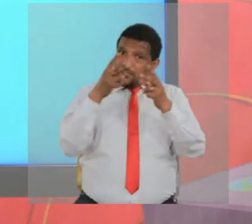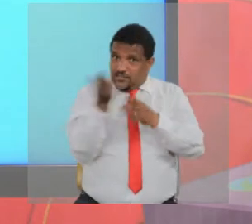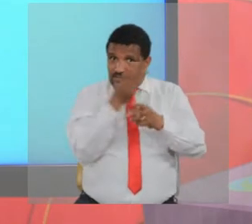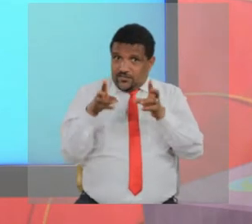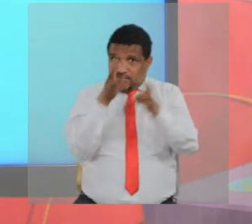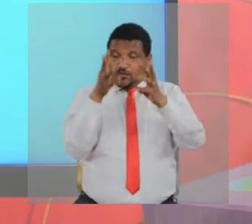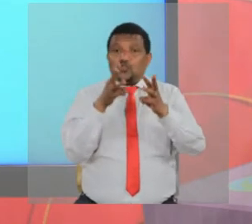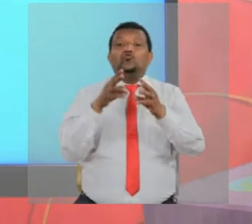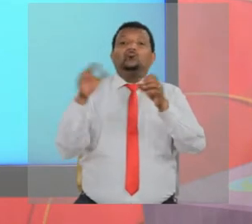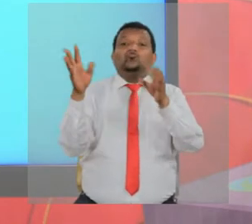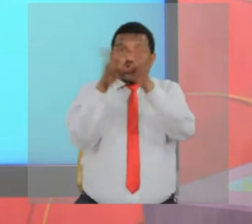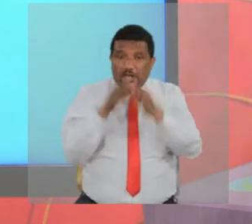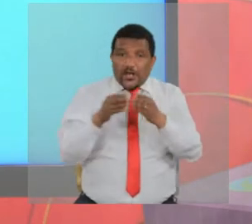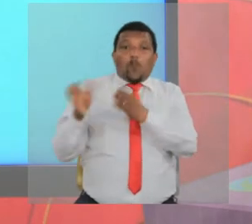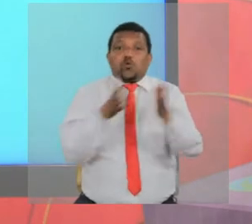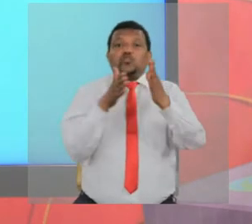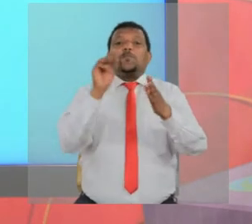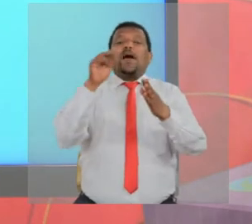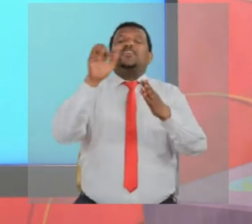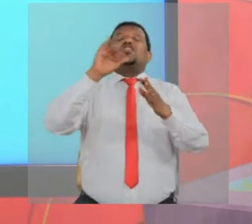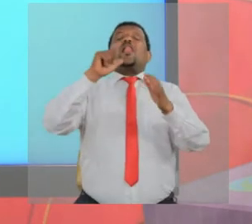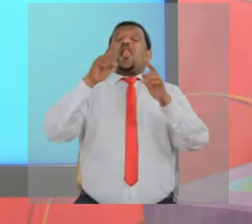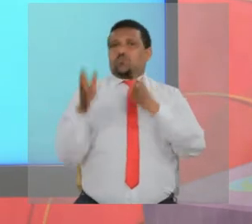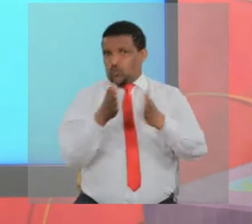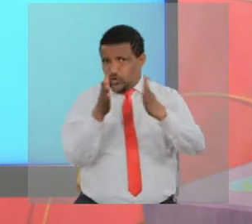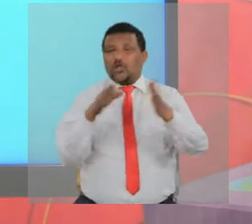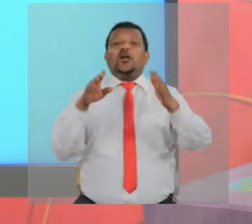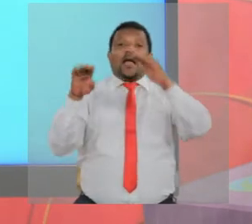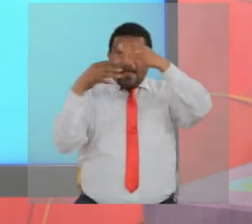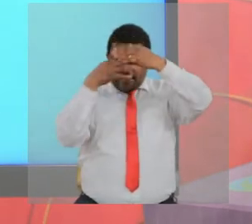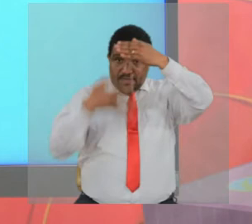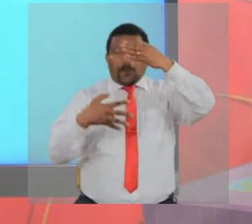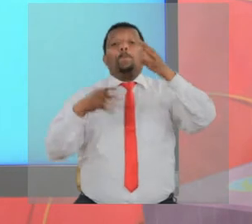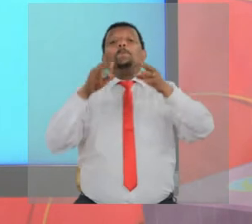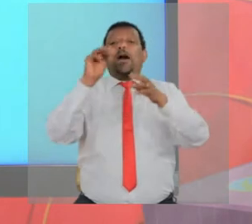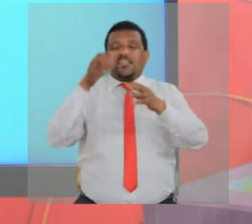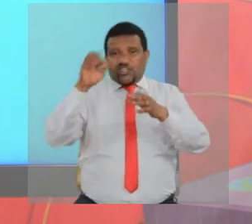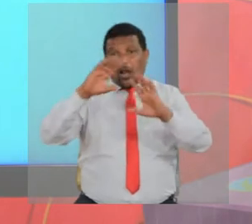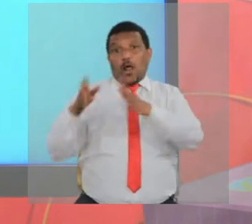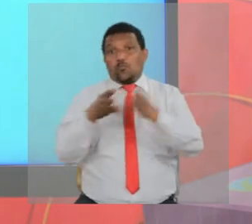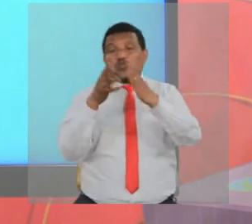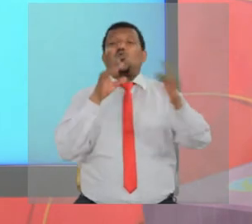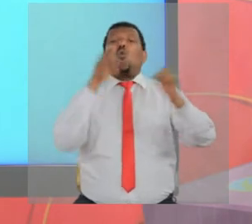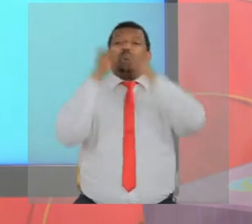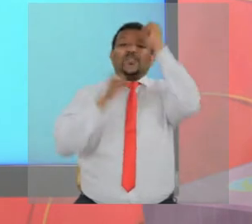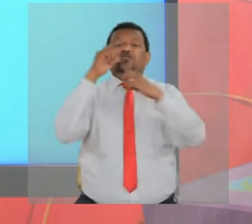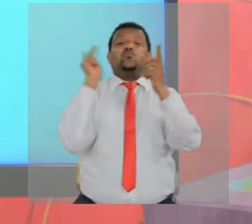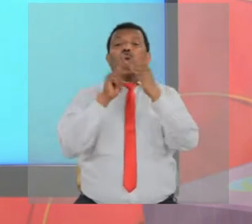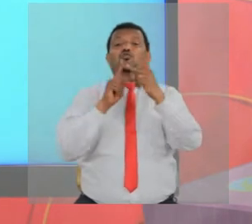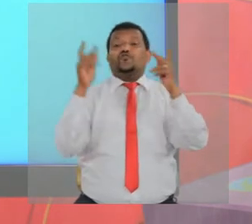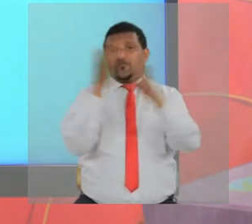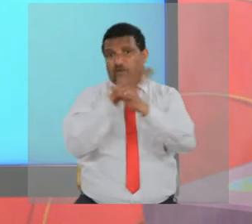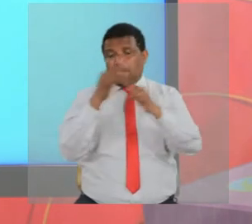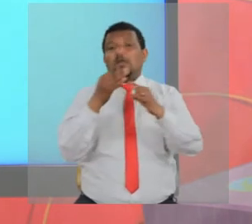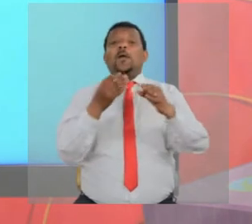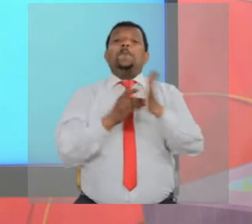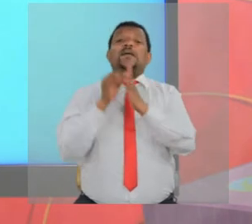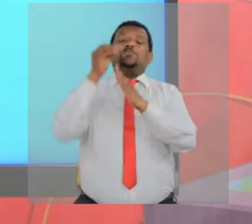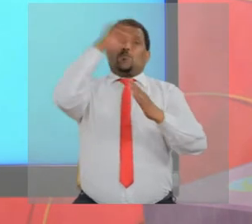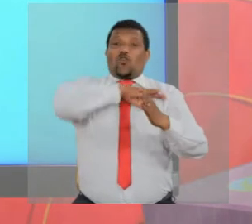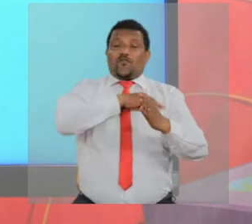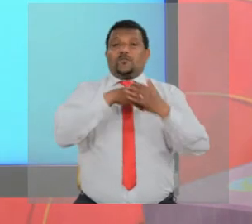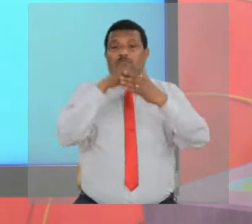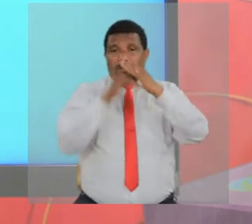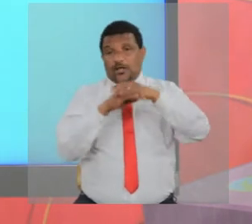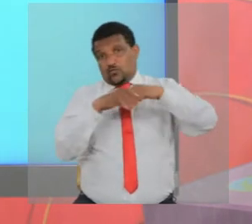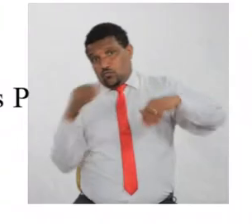total approach and the marginal approach. Under the marginal approach, a perfectly competitive firm maximizes profit or minimize loss by producing